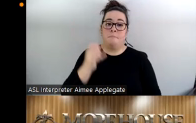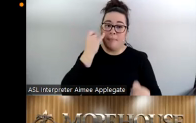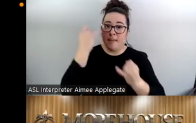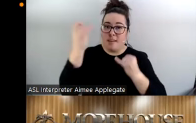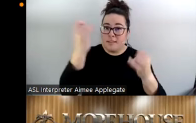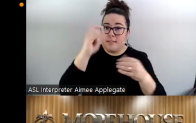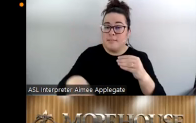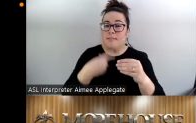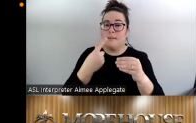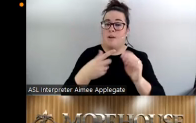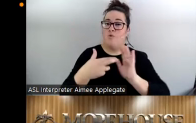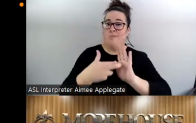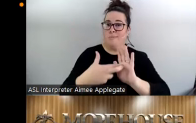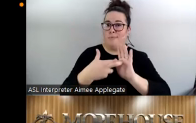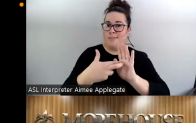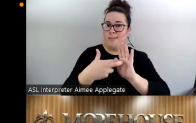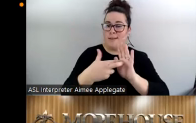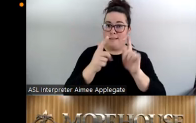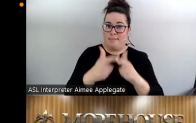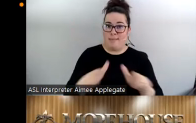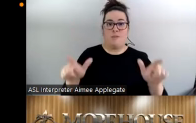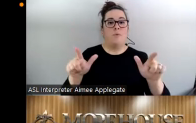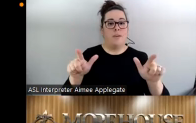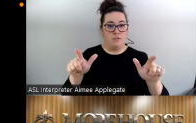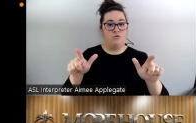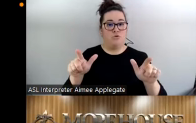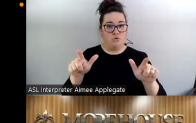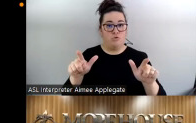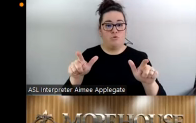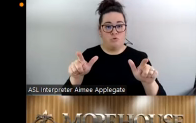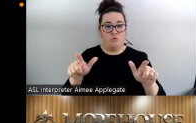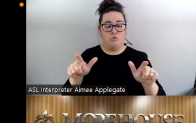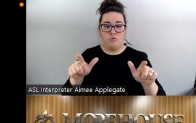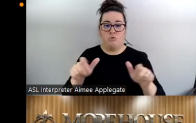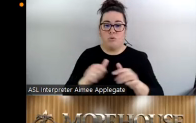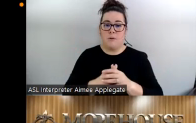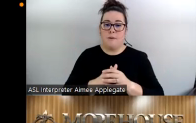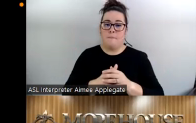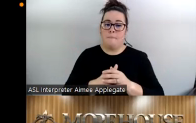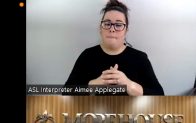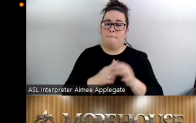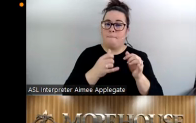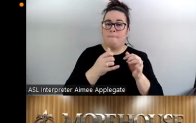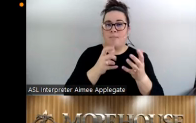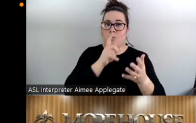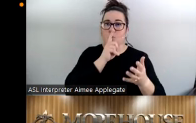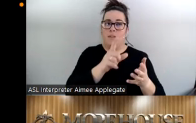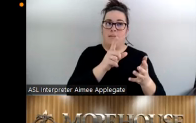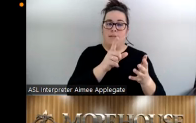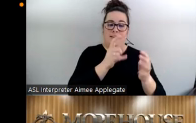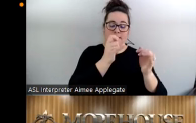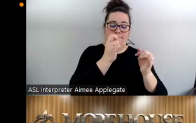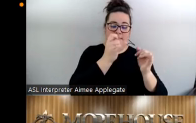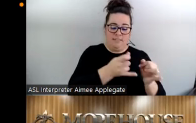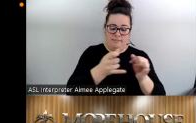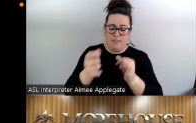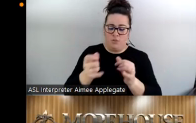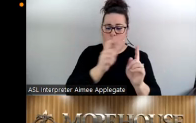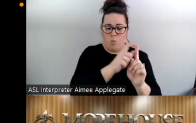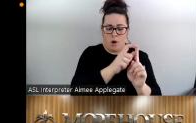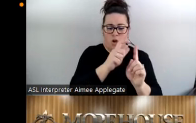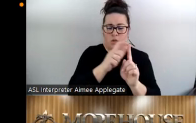to represent language as being sort of individual words, and those words, a